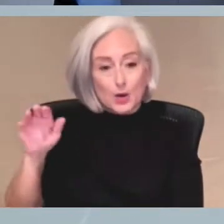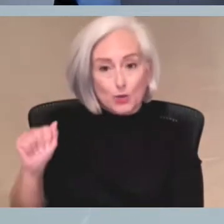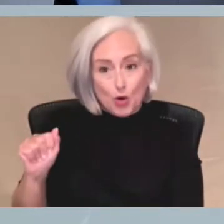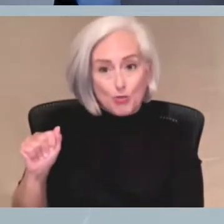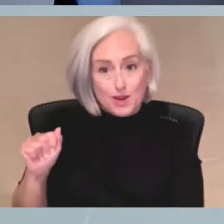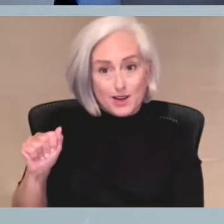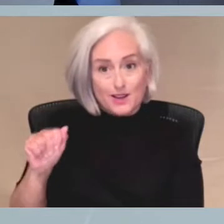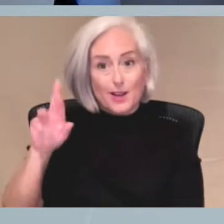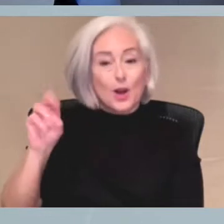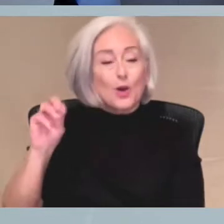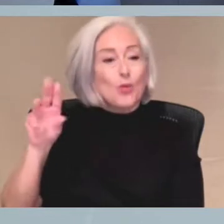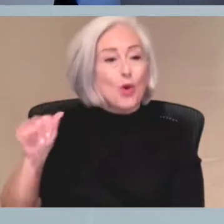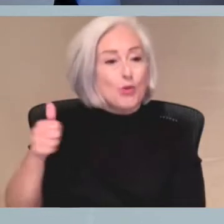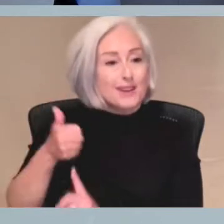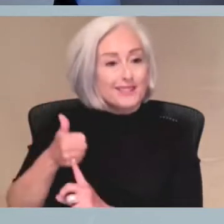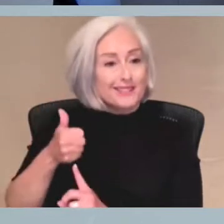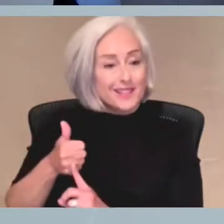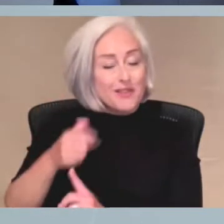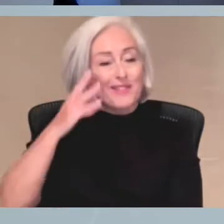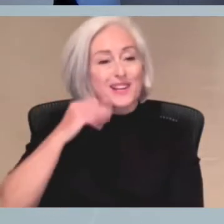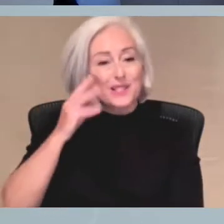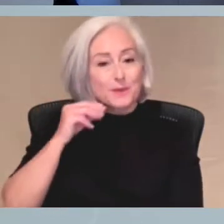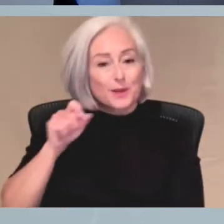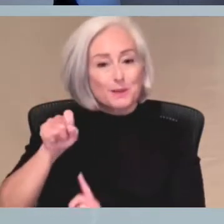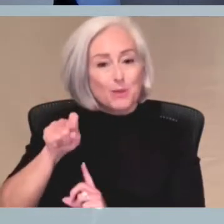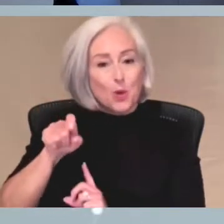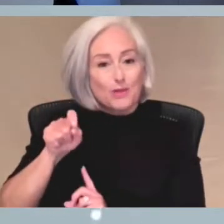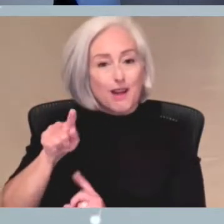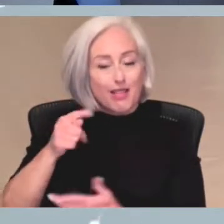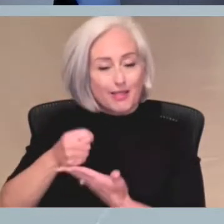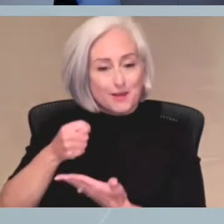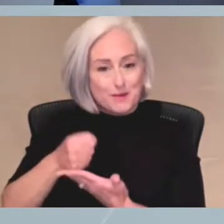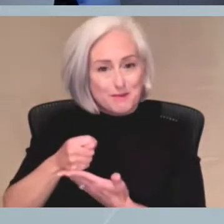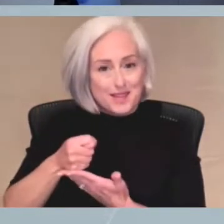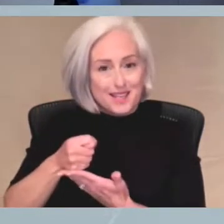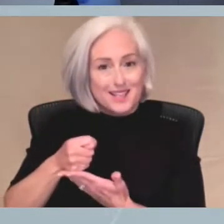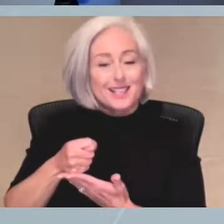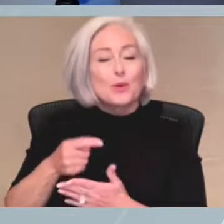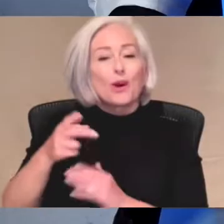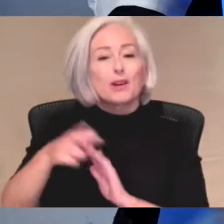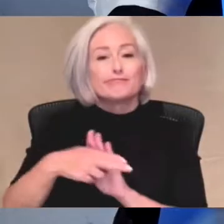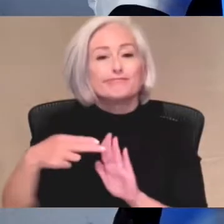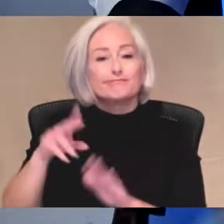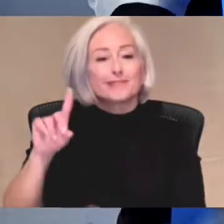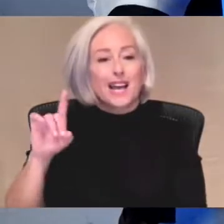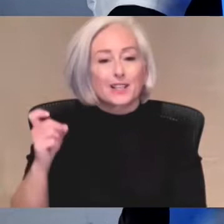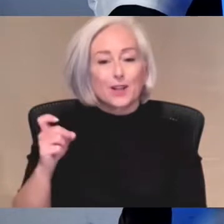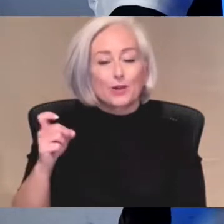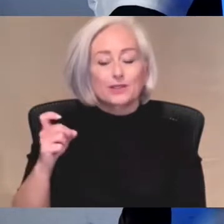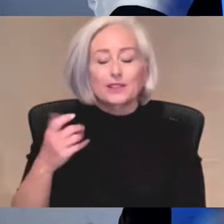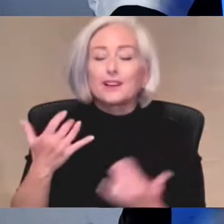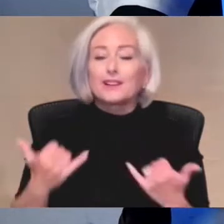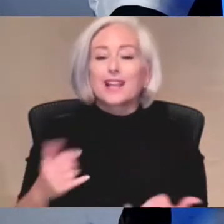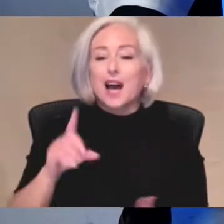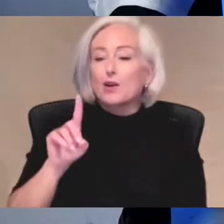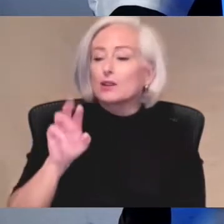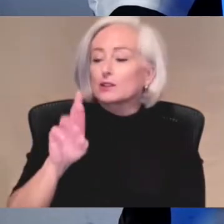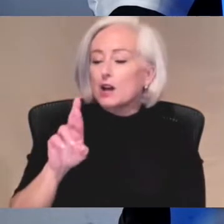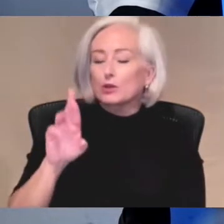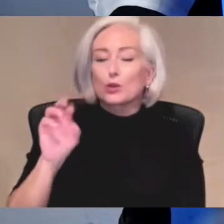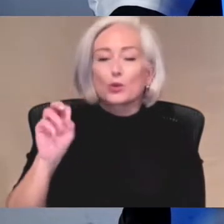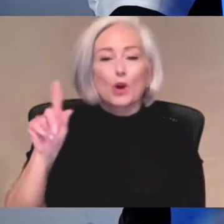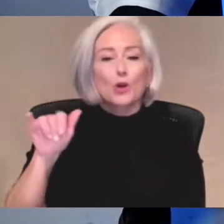diagnosed. Good morning, everyone. I'm going to start with Dr. Rotondo. Could you tell us about this new